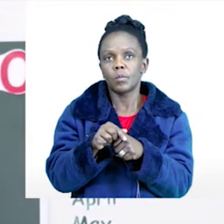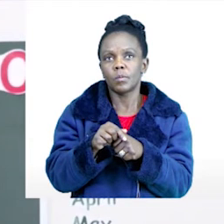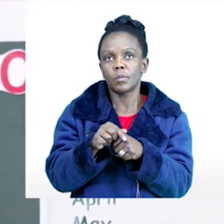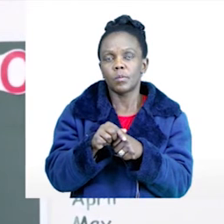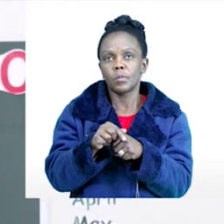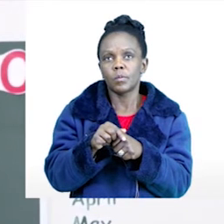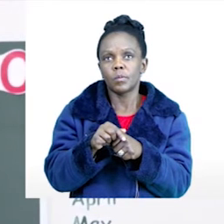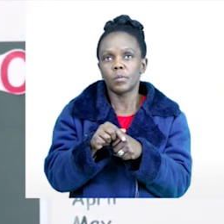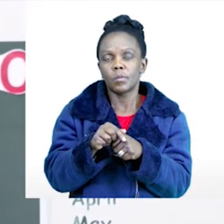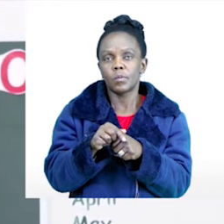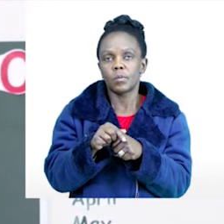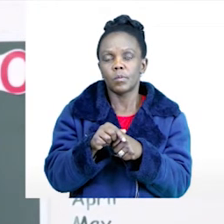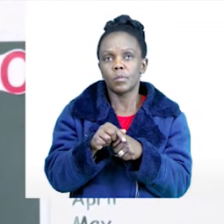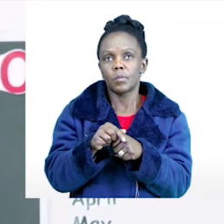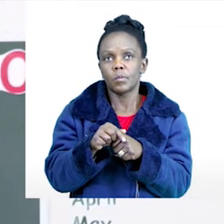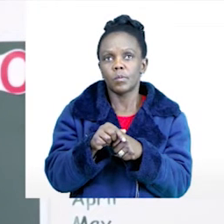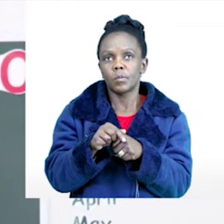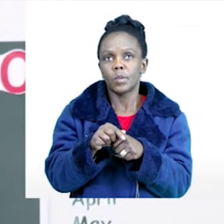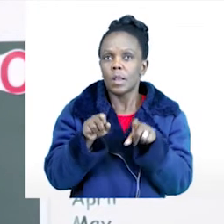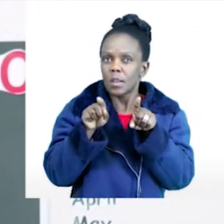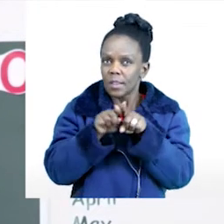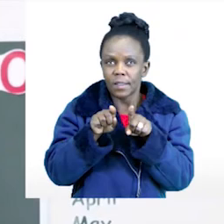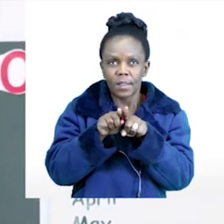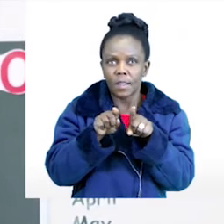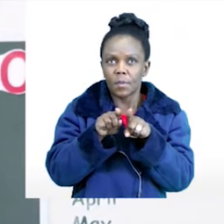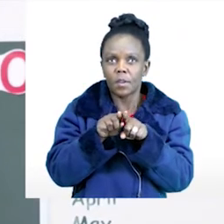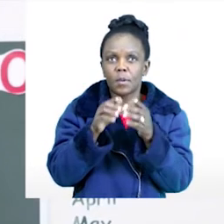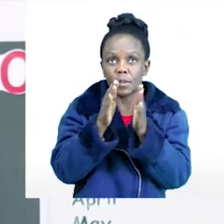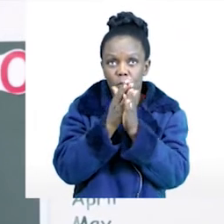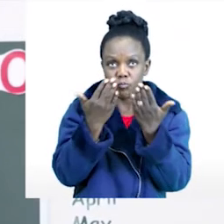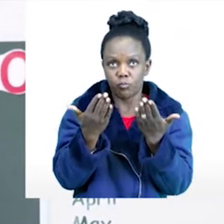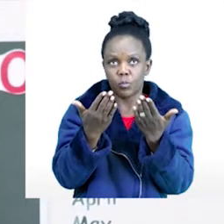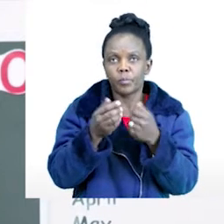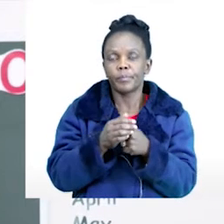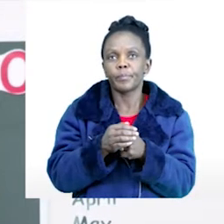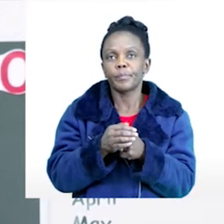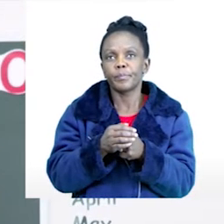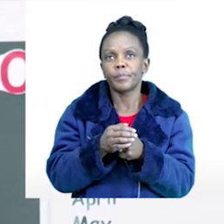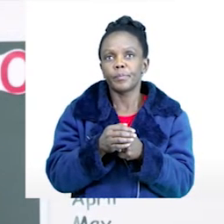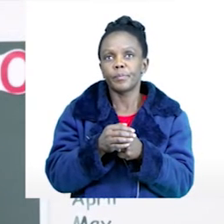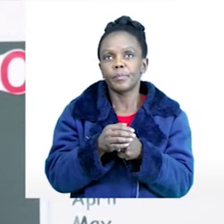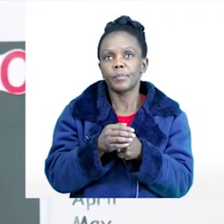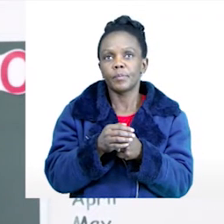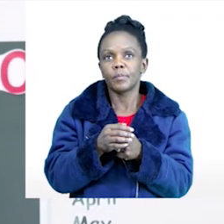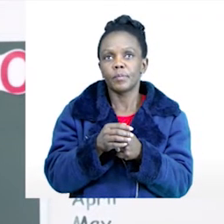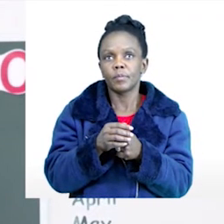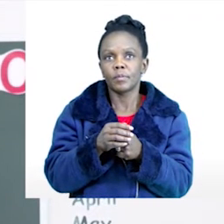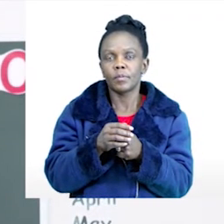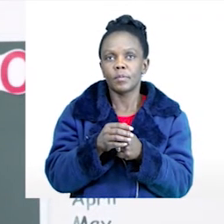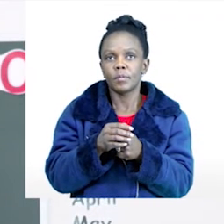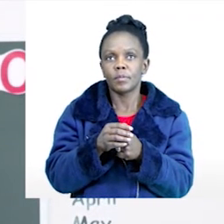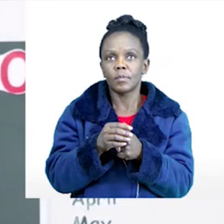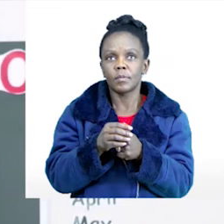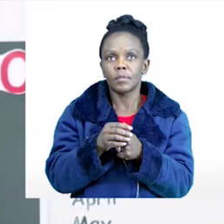see that the dots we are connecting are the same ones in your booklet. Let's continue. The next dot after